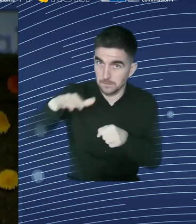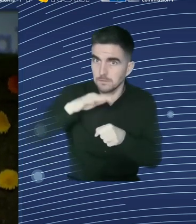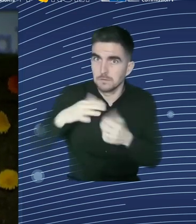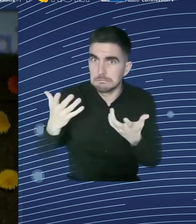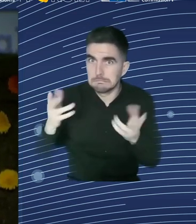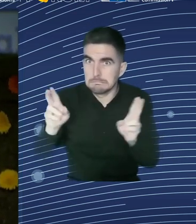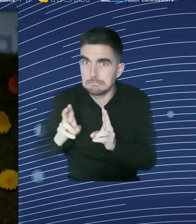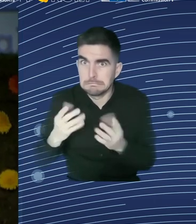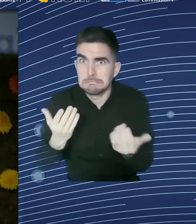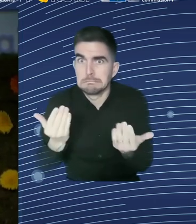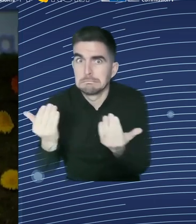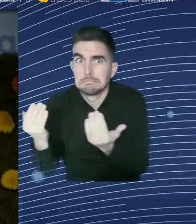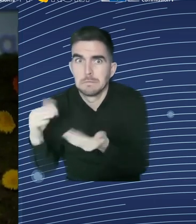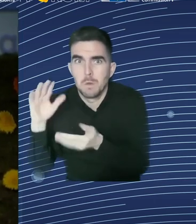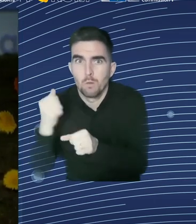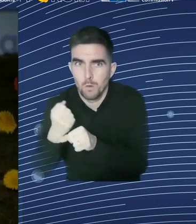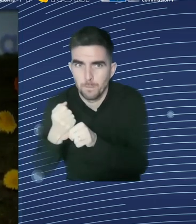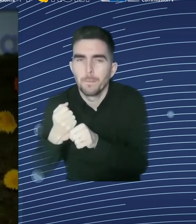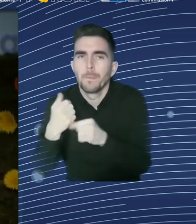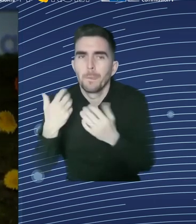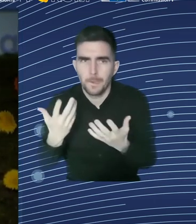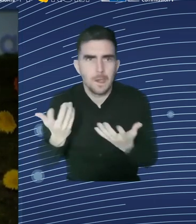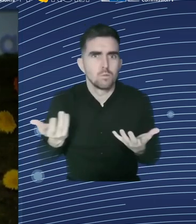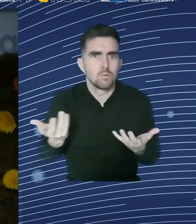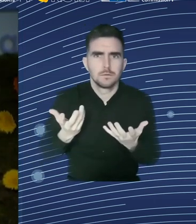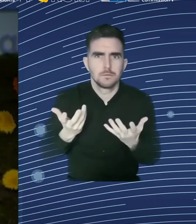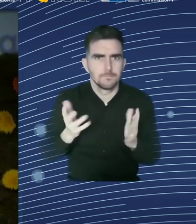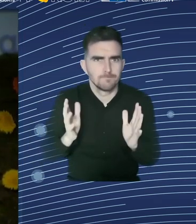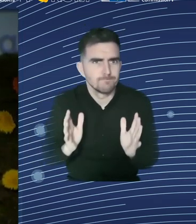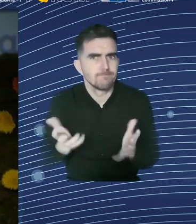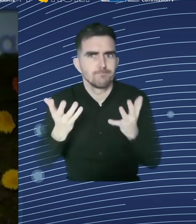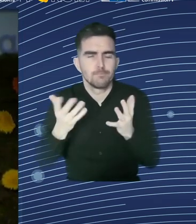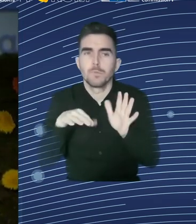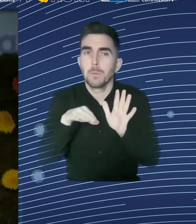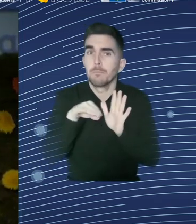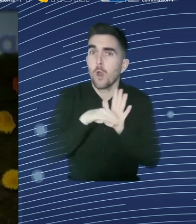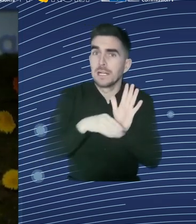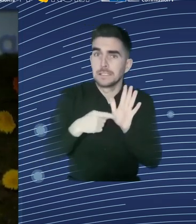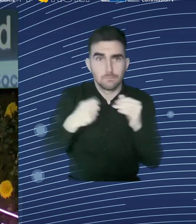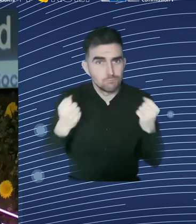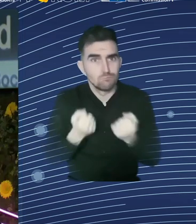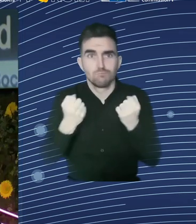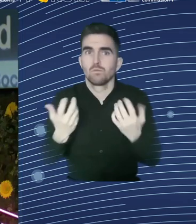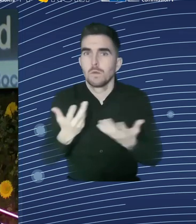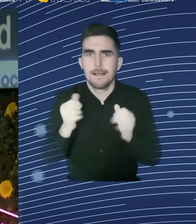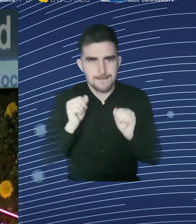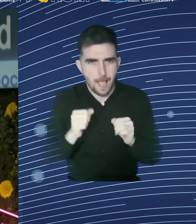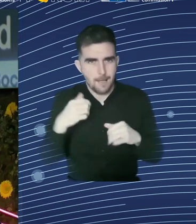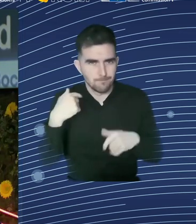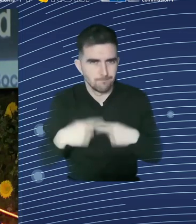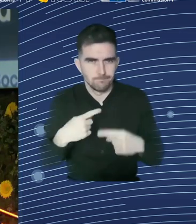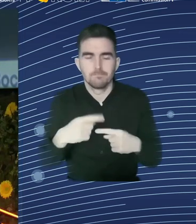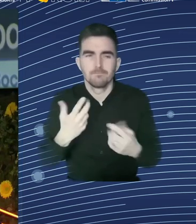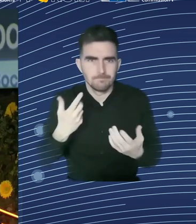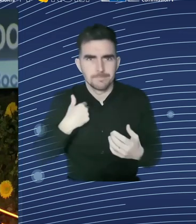look more closely into the findings of the report, and we're very lucky to have with us two of its authors who really